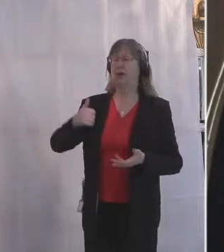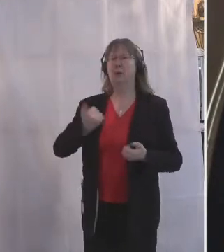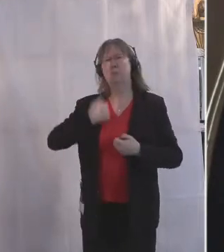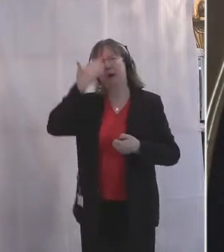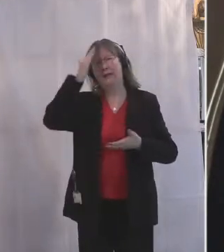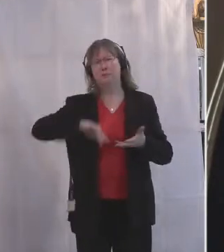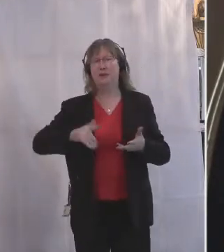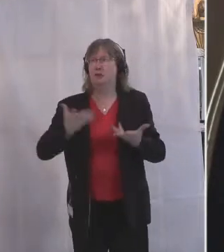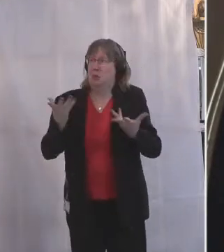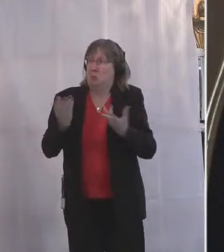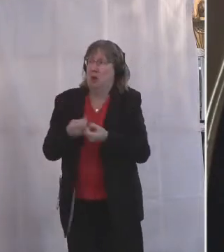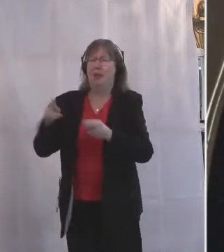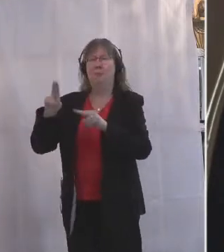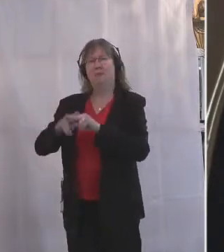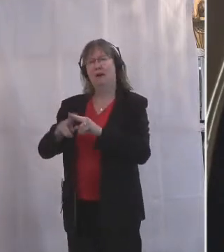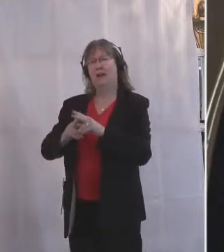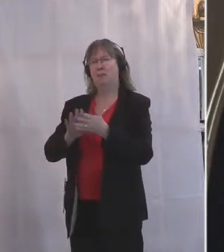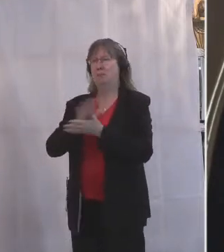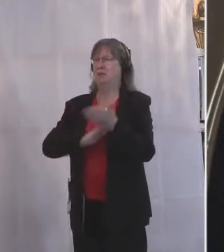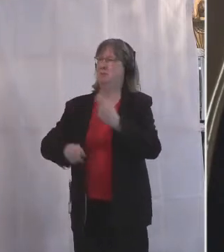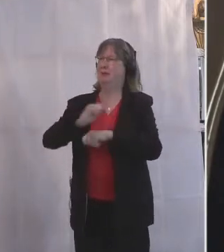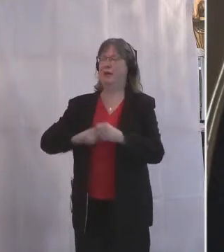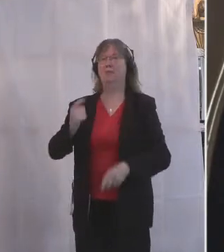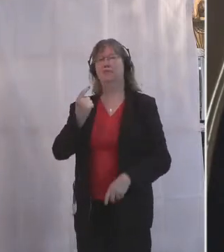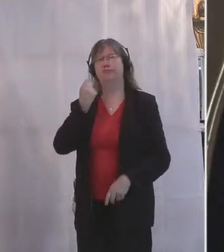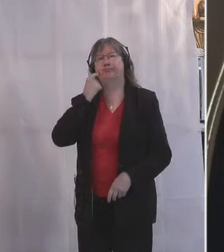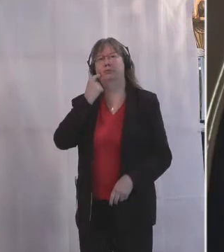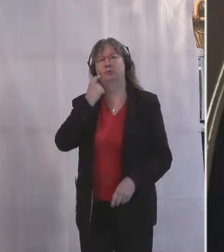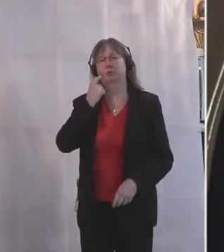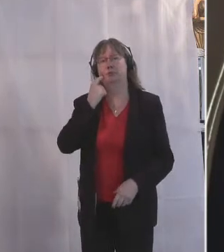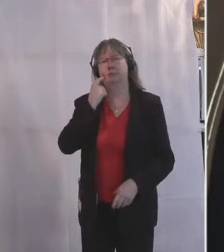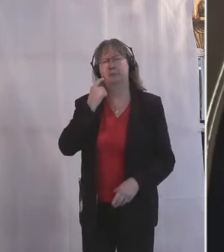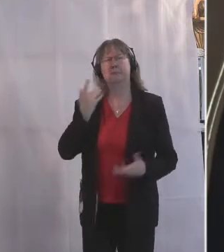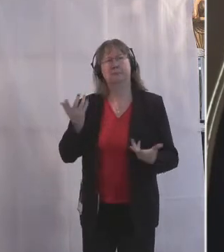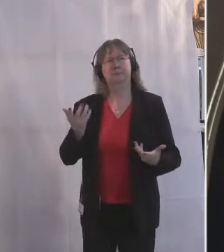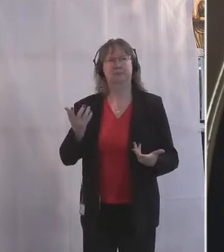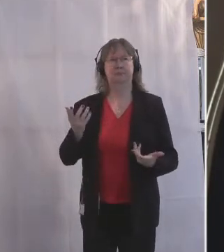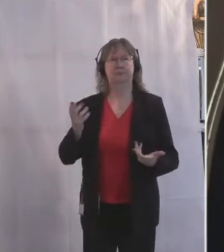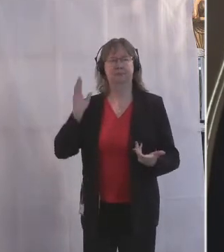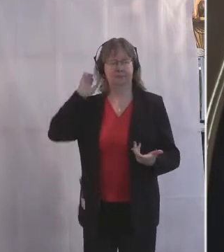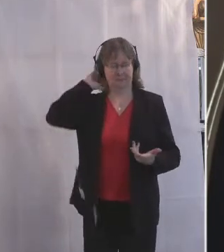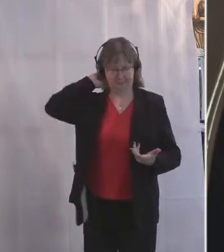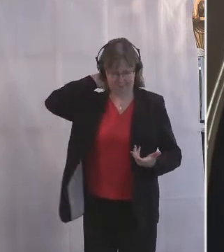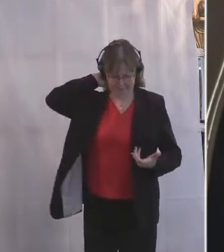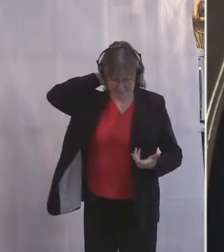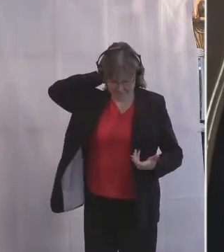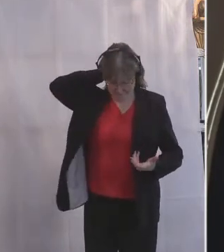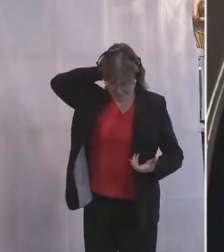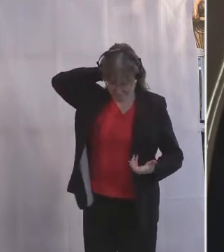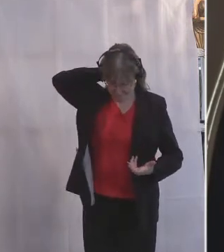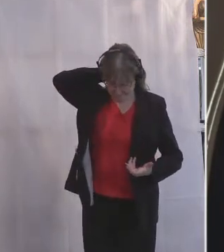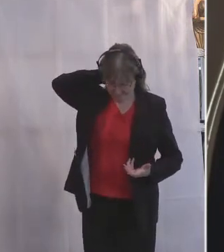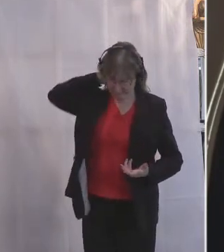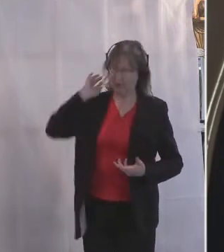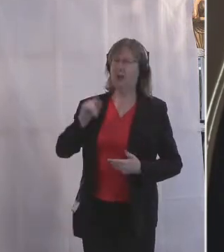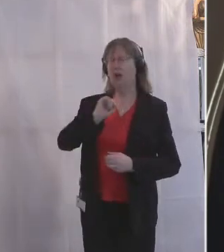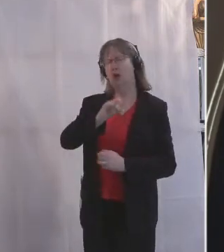experience in life made it easier for me to do it, and probably, Claire, do you think it makes you a better leader?